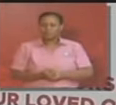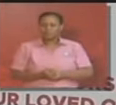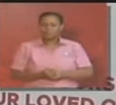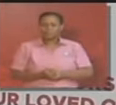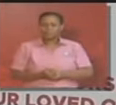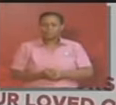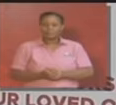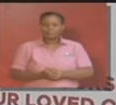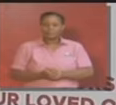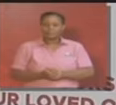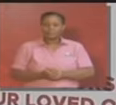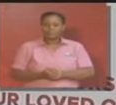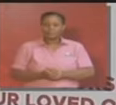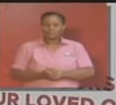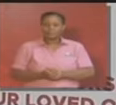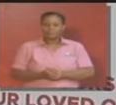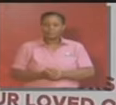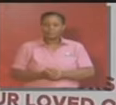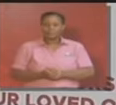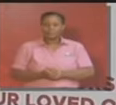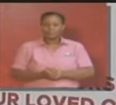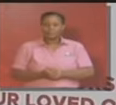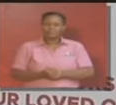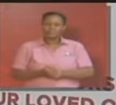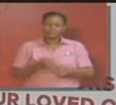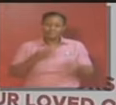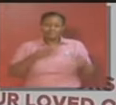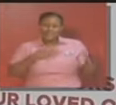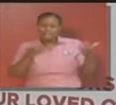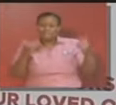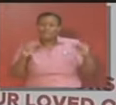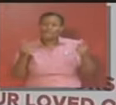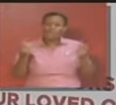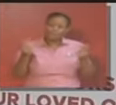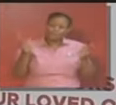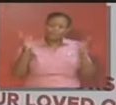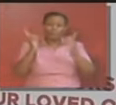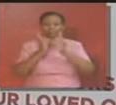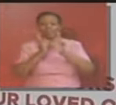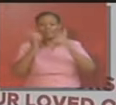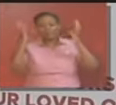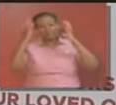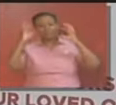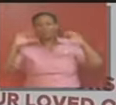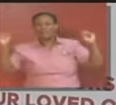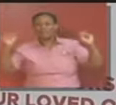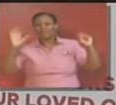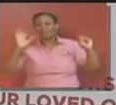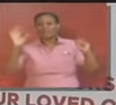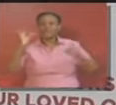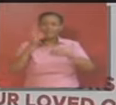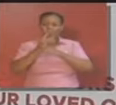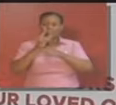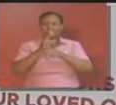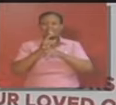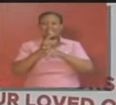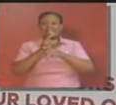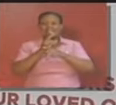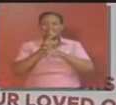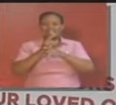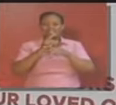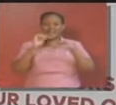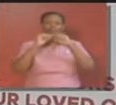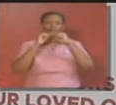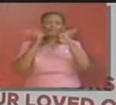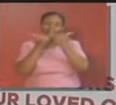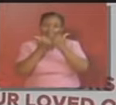of the Barkeepers and Operators Association this week, for us to see what we can do, what can we do to work together, to collaborate, to help reduce the